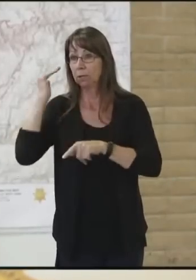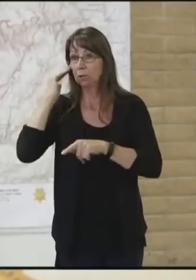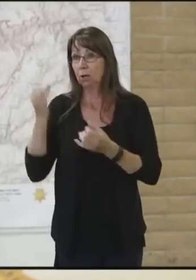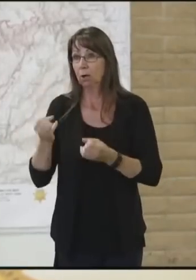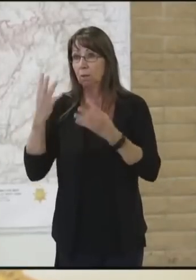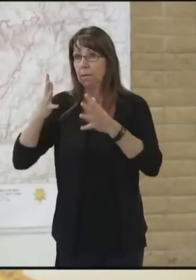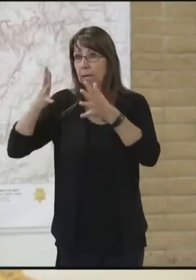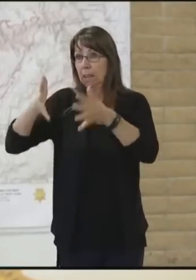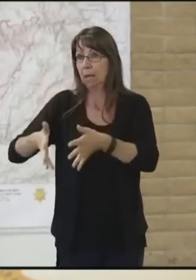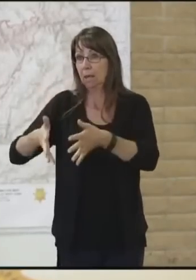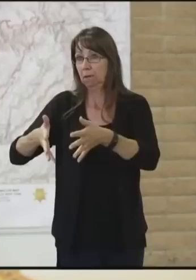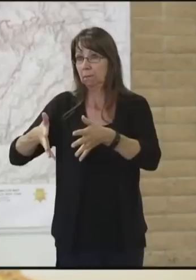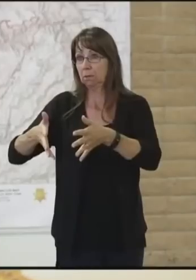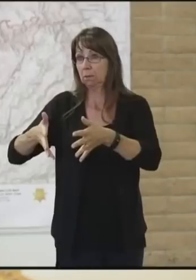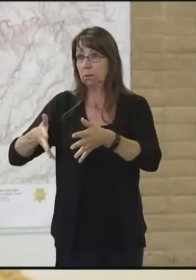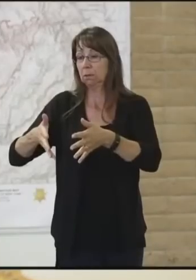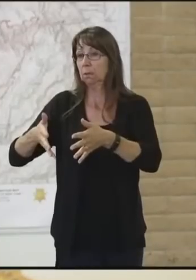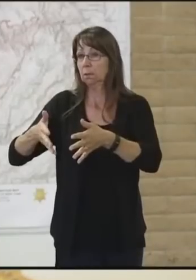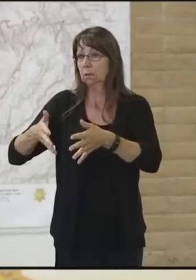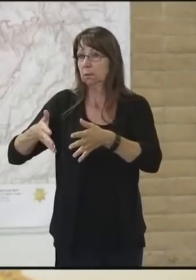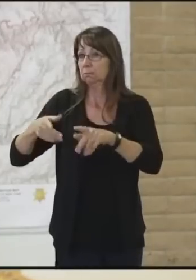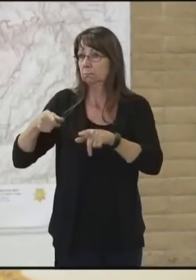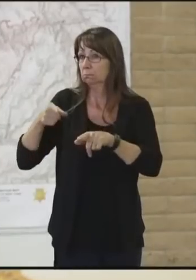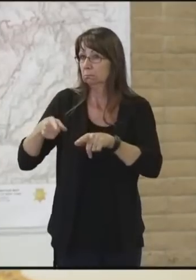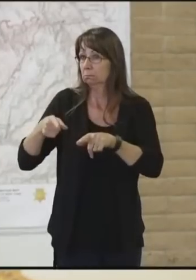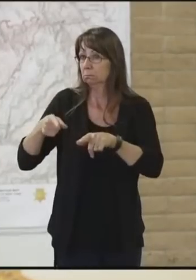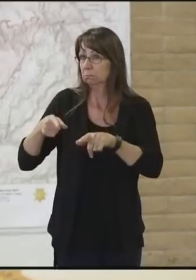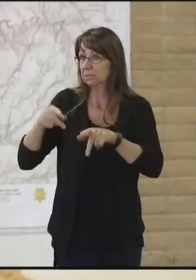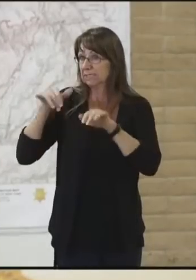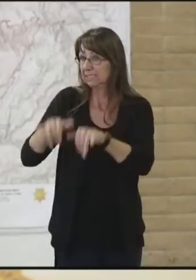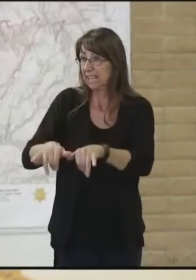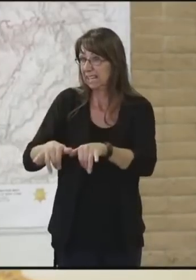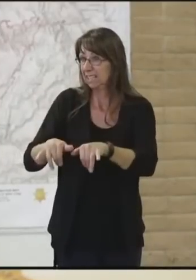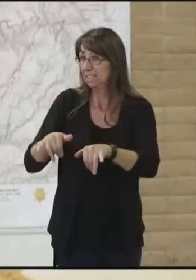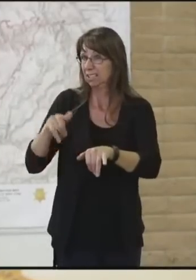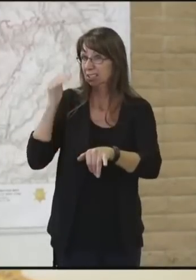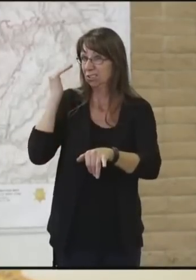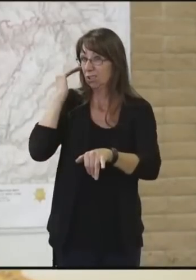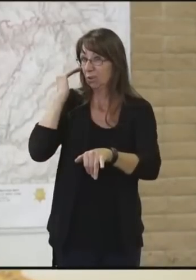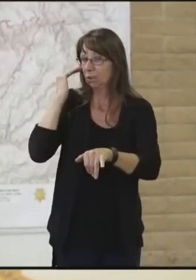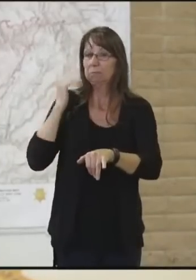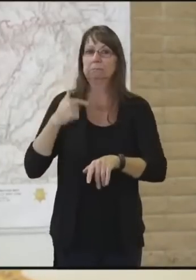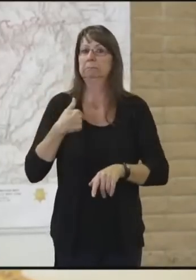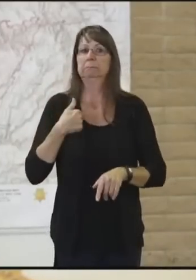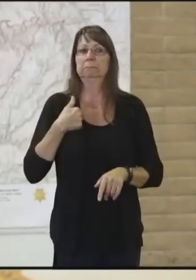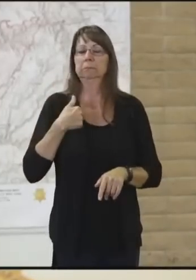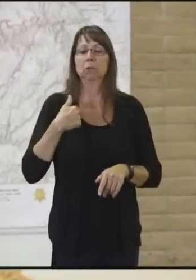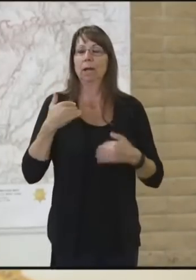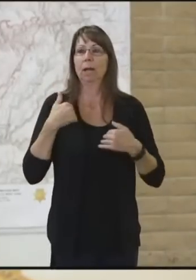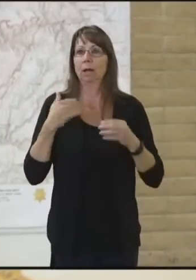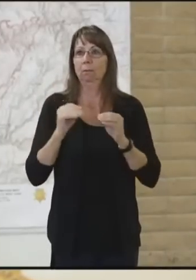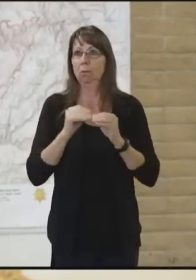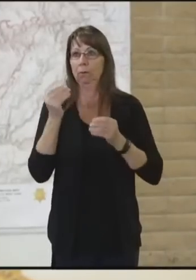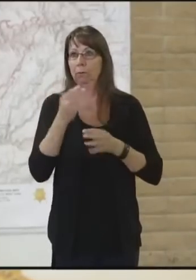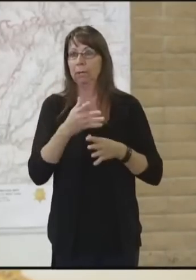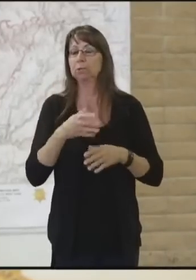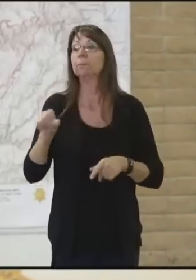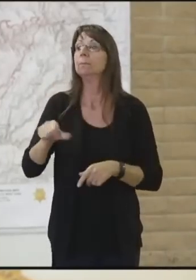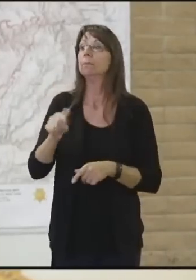still up there or sheltering in another spot, or do you have any more information about them? No, no, I Okay, don't. and then my other question